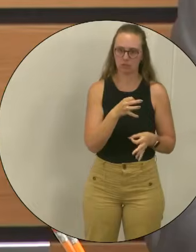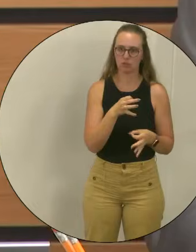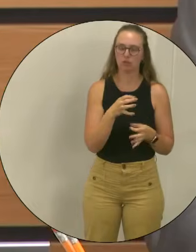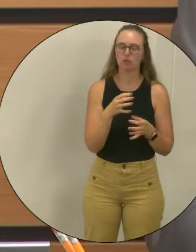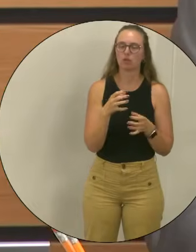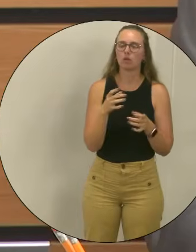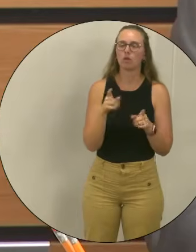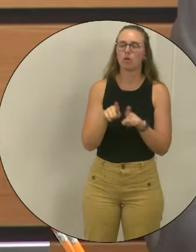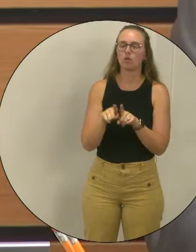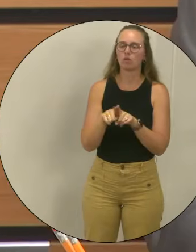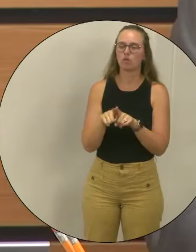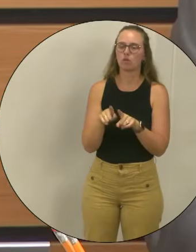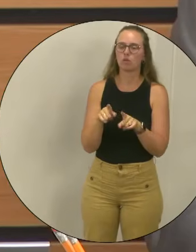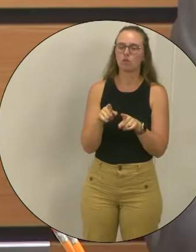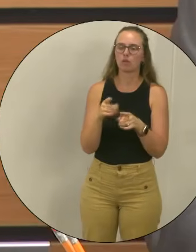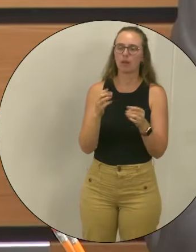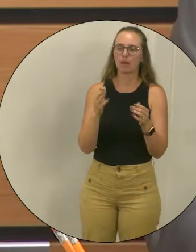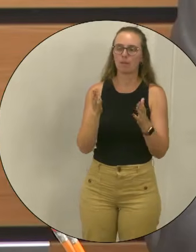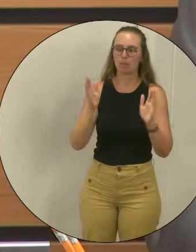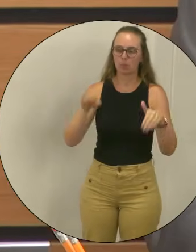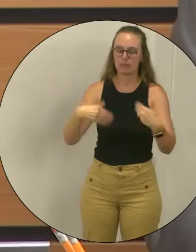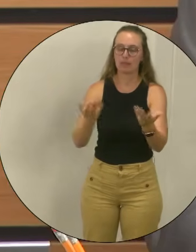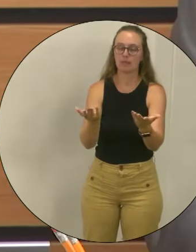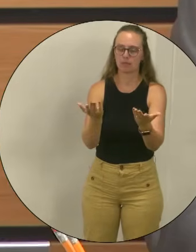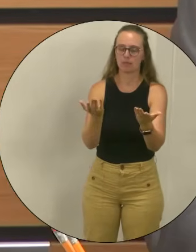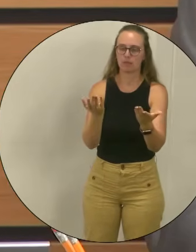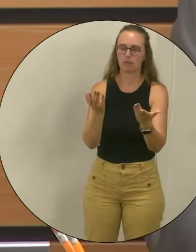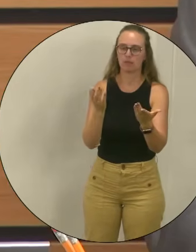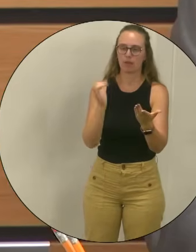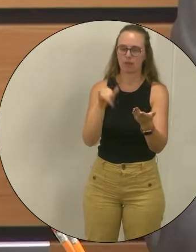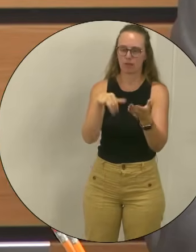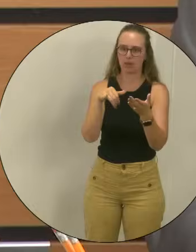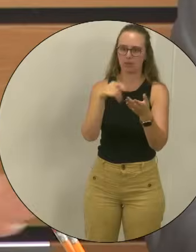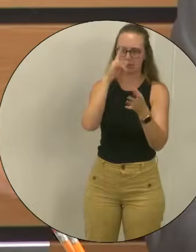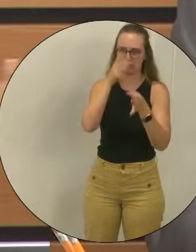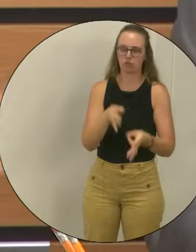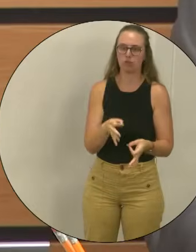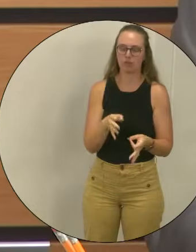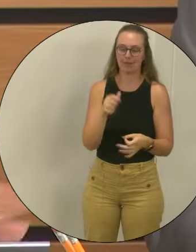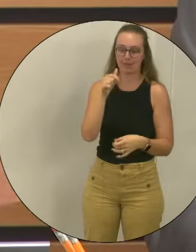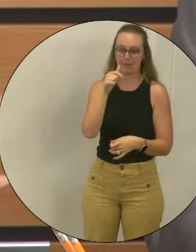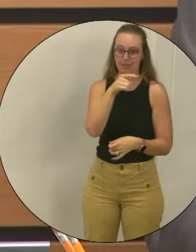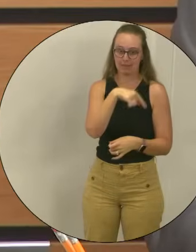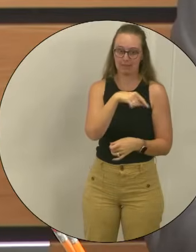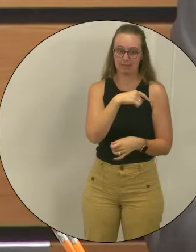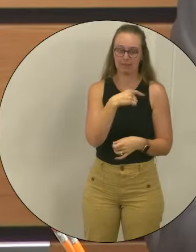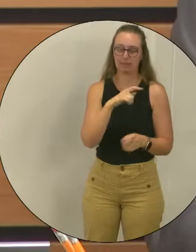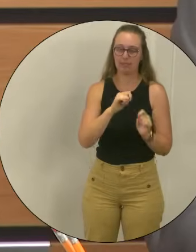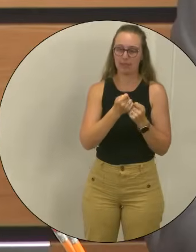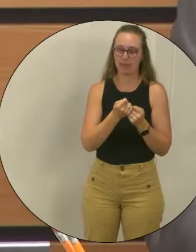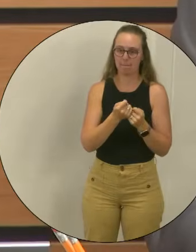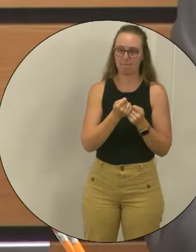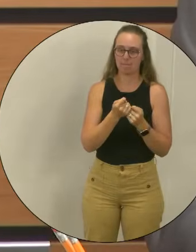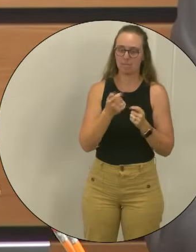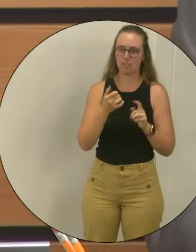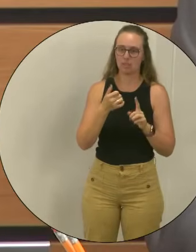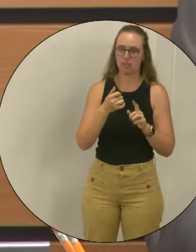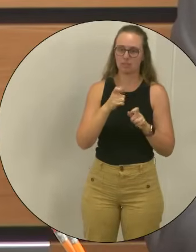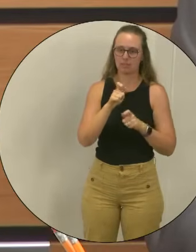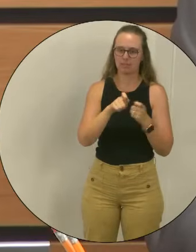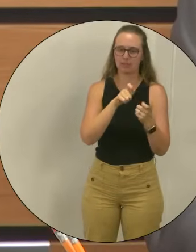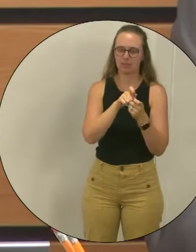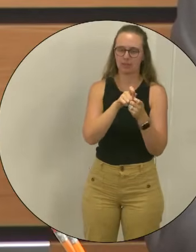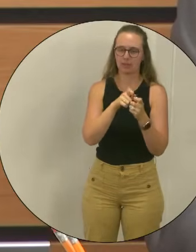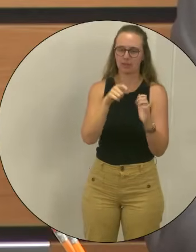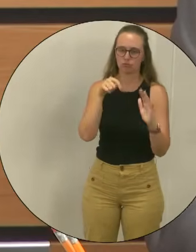Also, too, presenting that determination. This team building out the